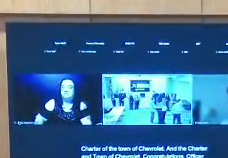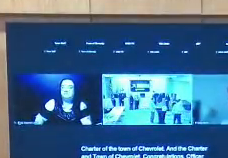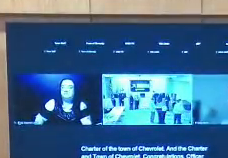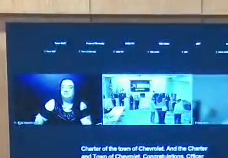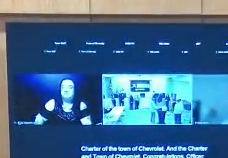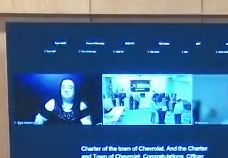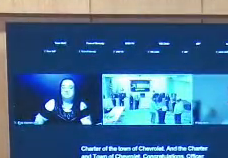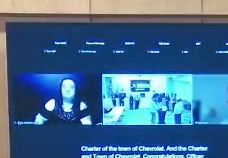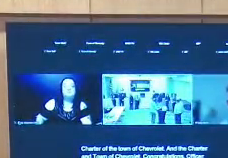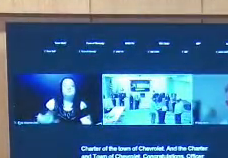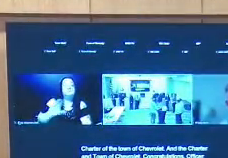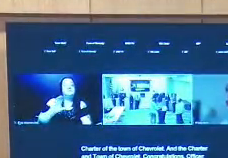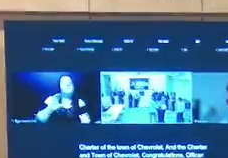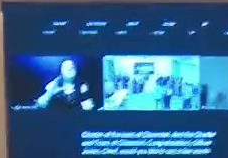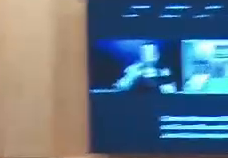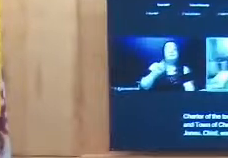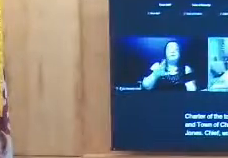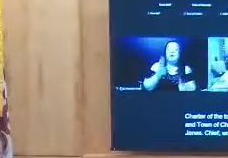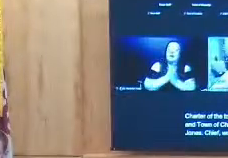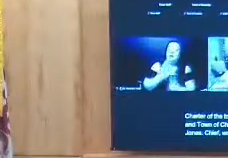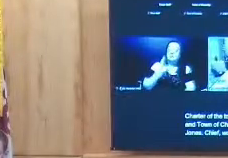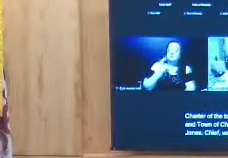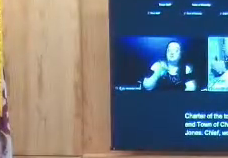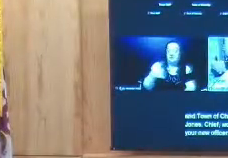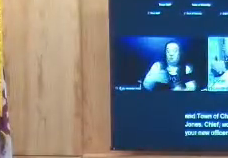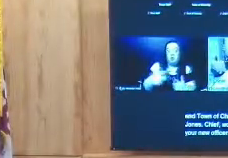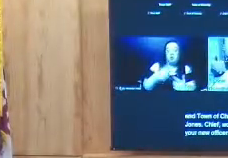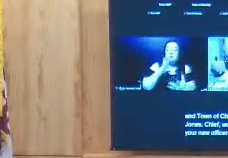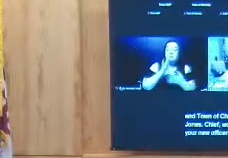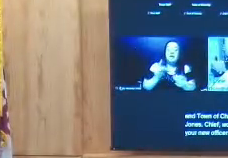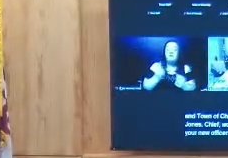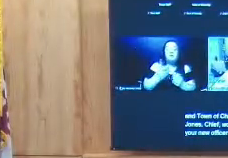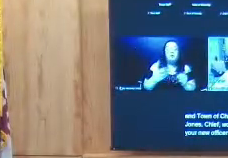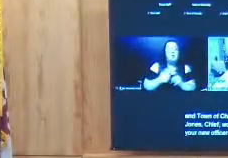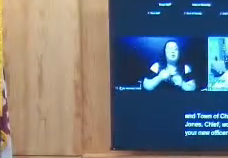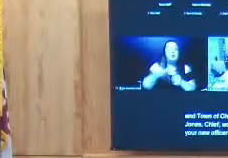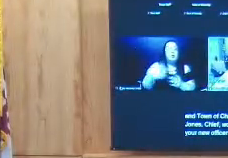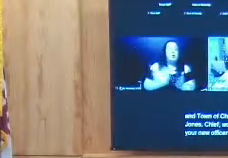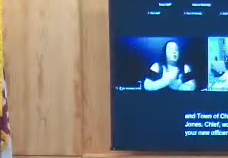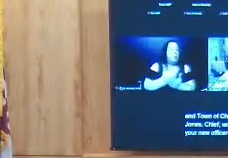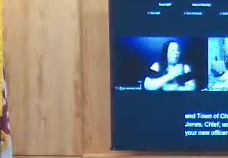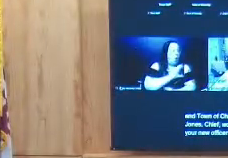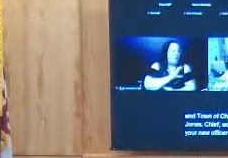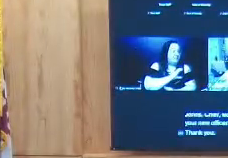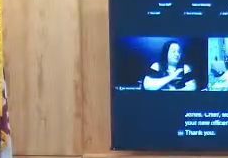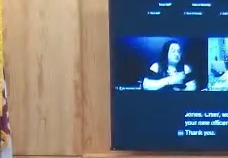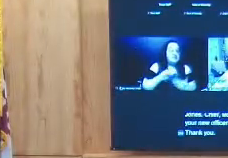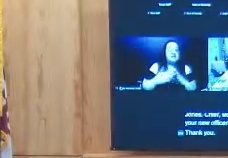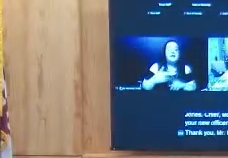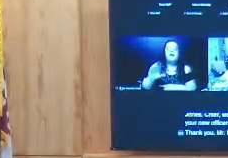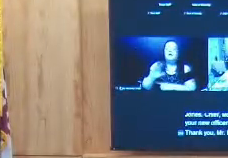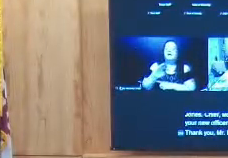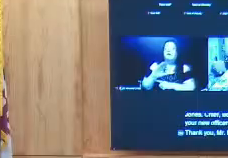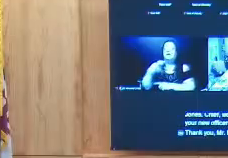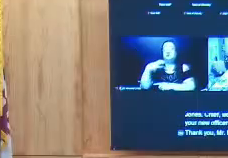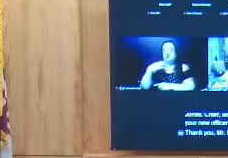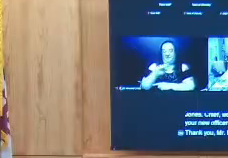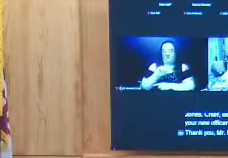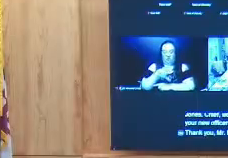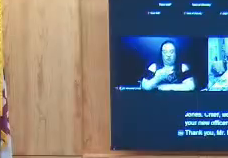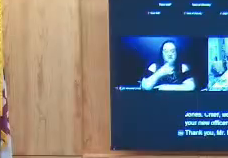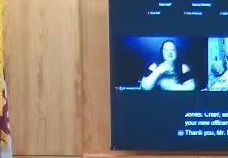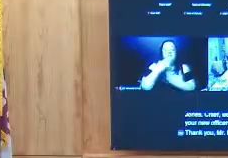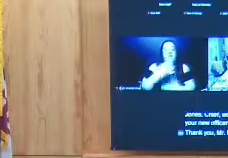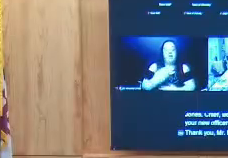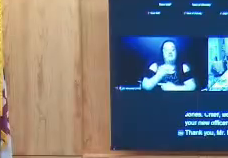Chief, would you like to say a few words to your new officers in the town? Thank you, Mr. Mayor. I'd just like to congratulate